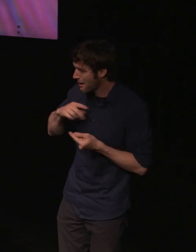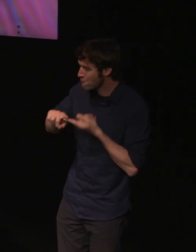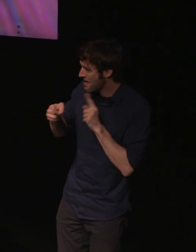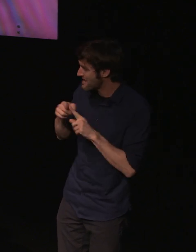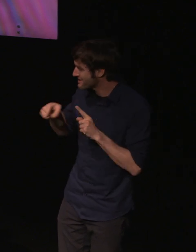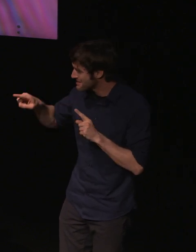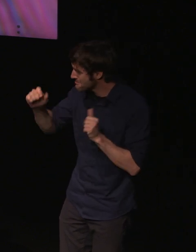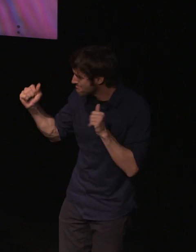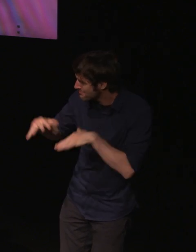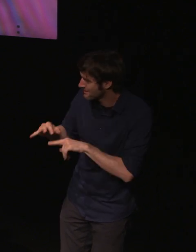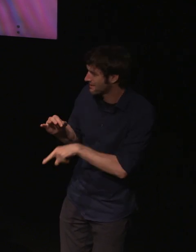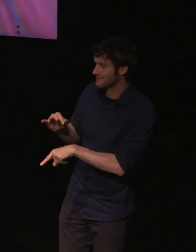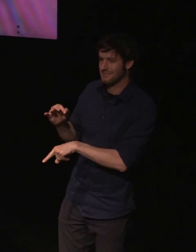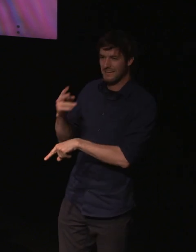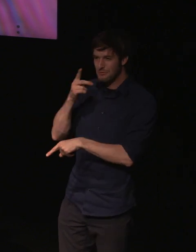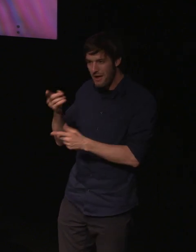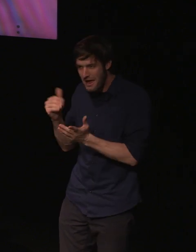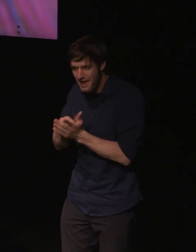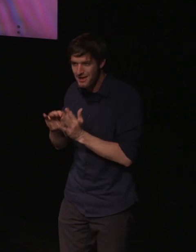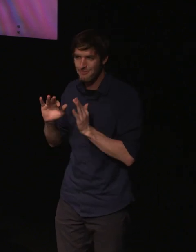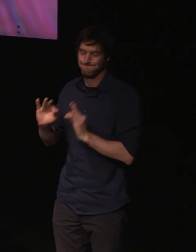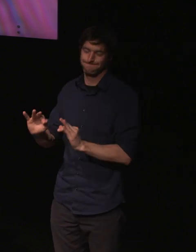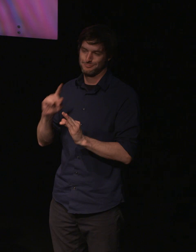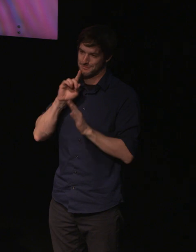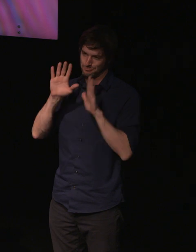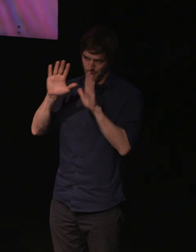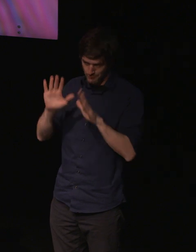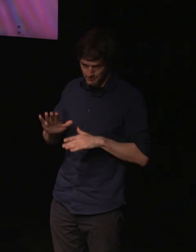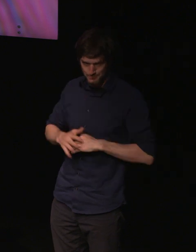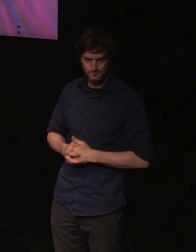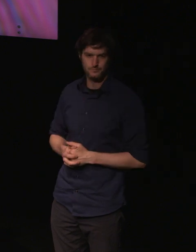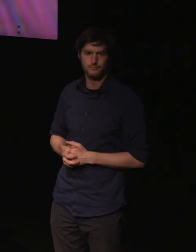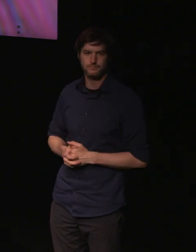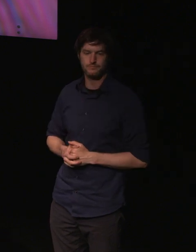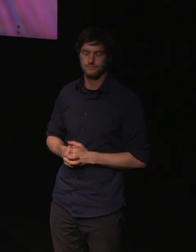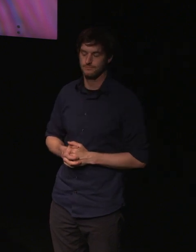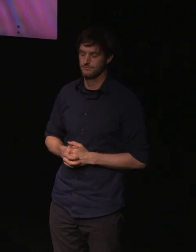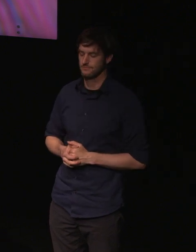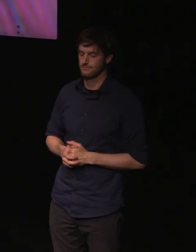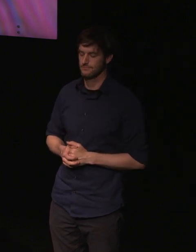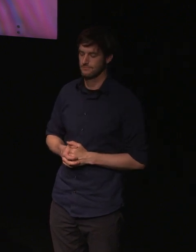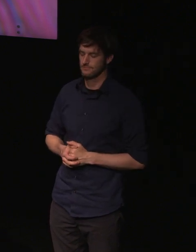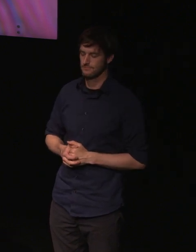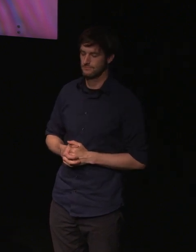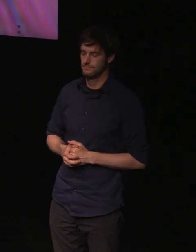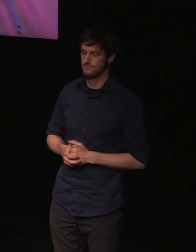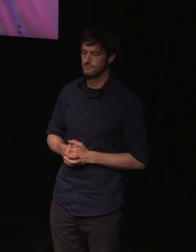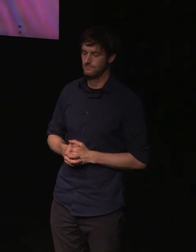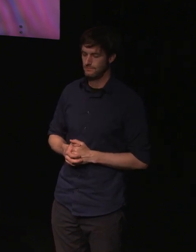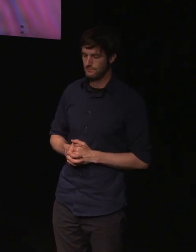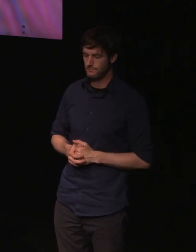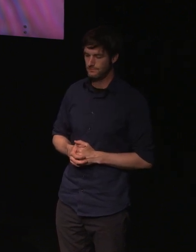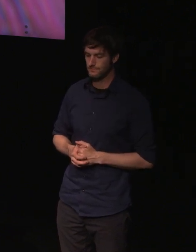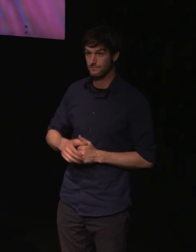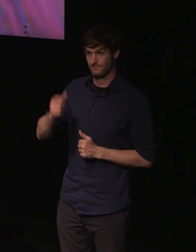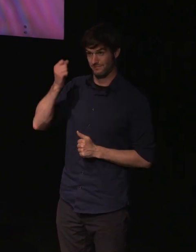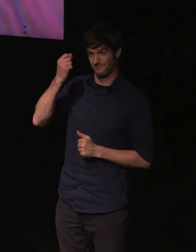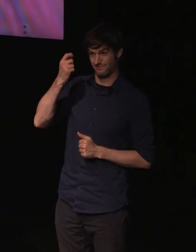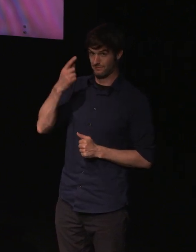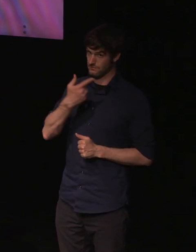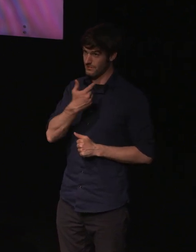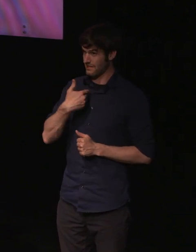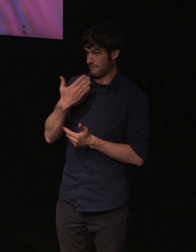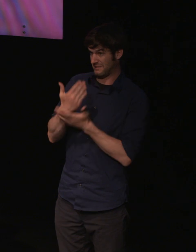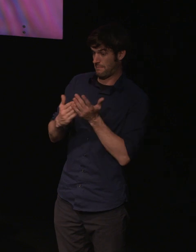It's really kind of wonderful. Before I get started, I actually want to warn people. There's videos in this presentation. There's a lot